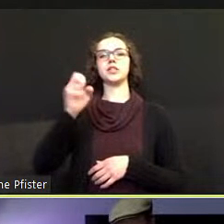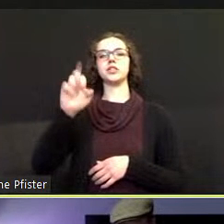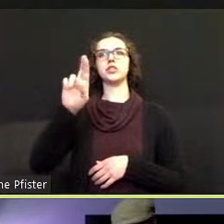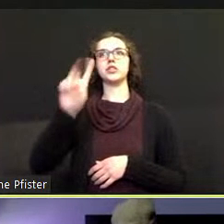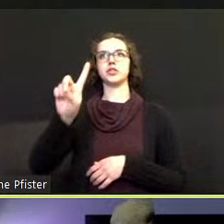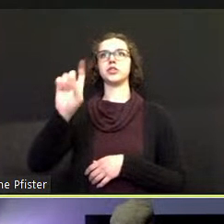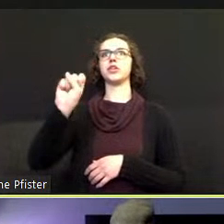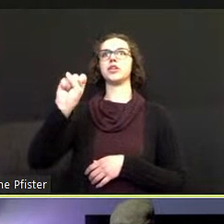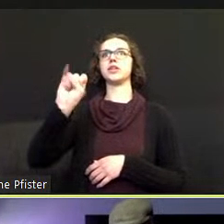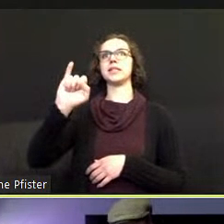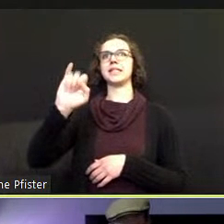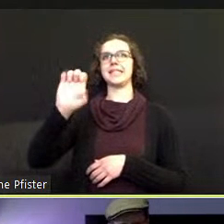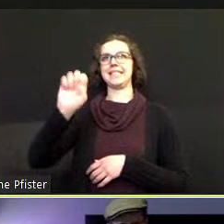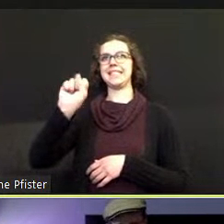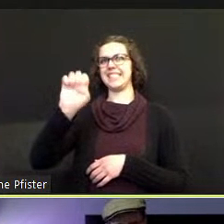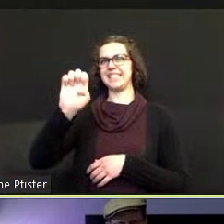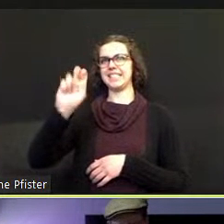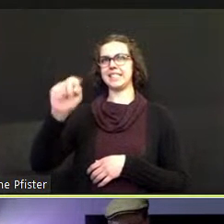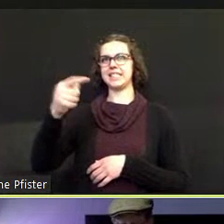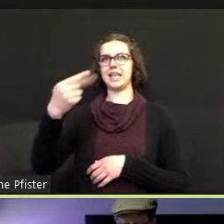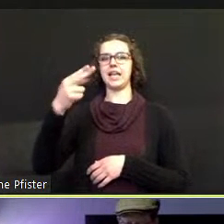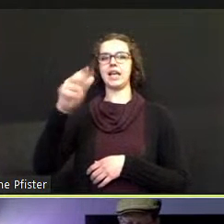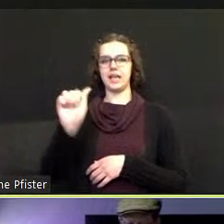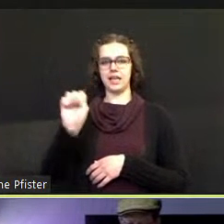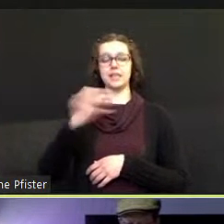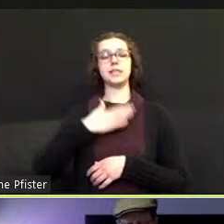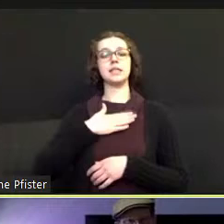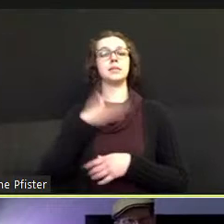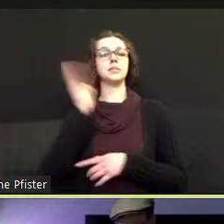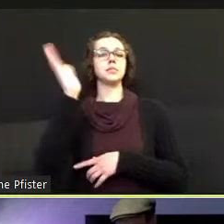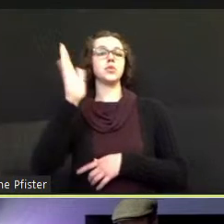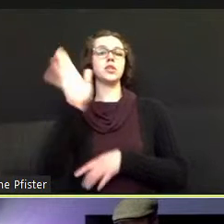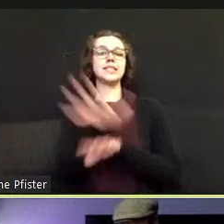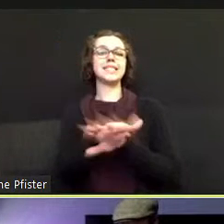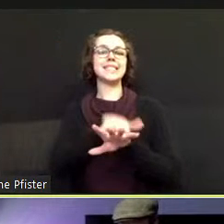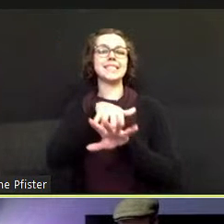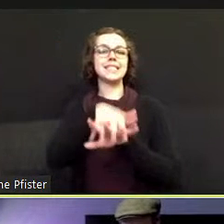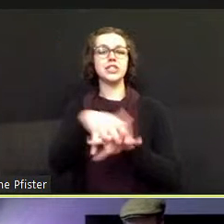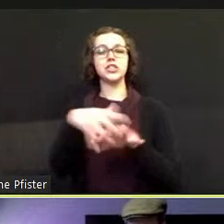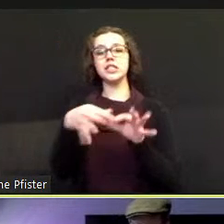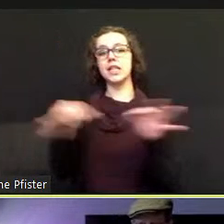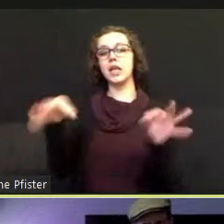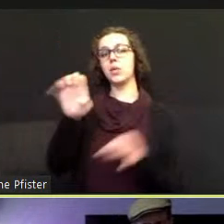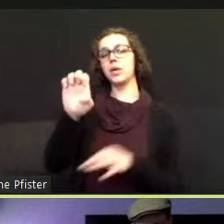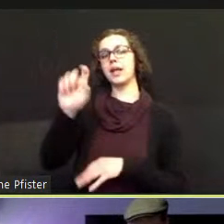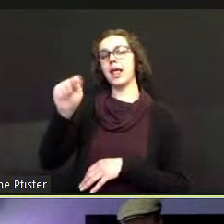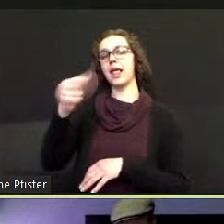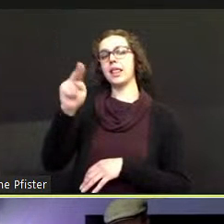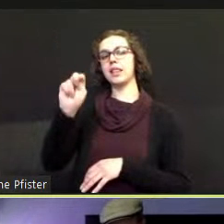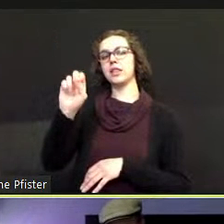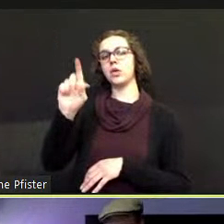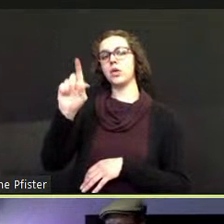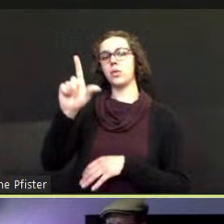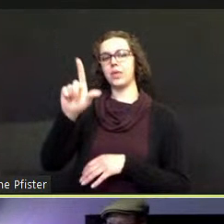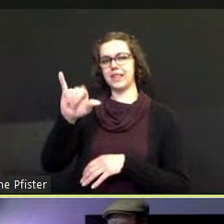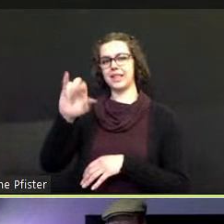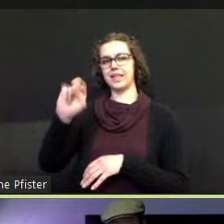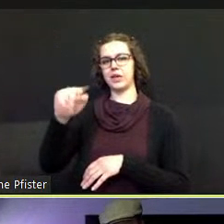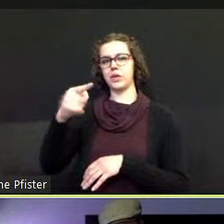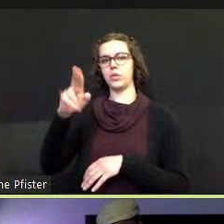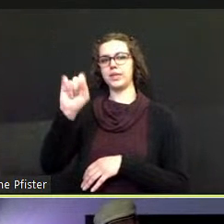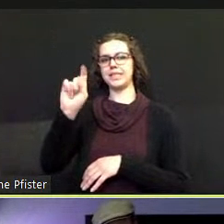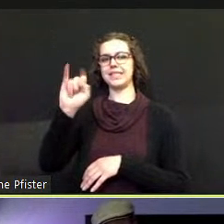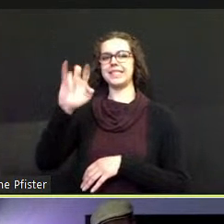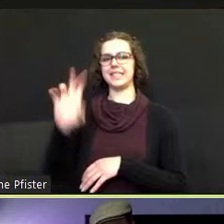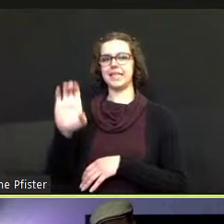my presentation here is called Indigenous Language, Ethno-Linguistic Identity or Disability, Nicaraguan